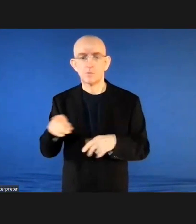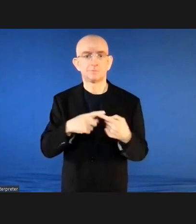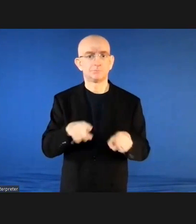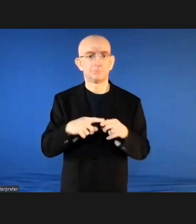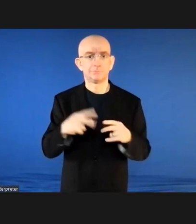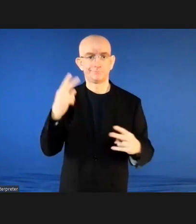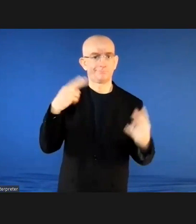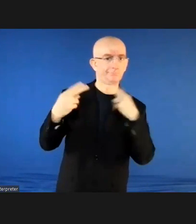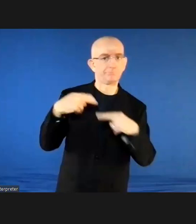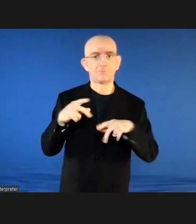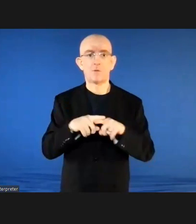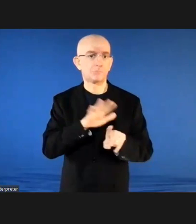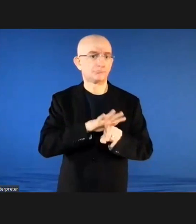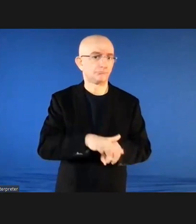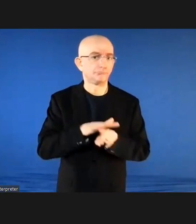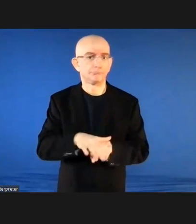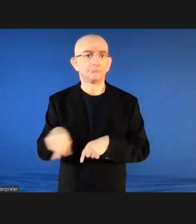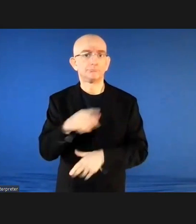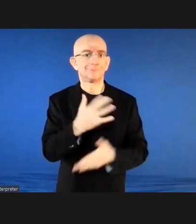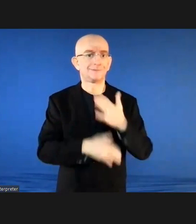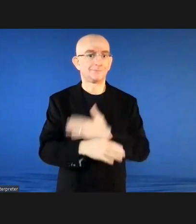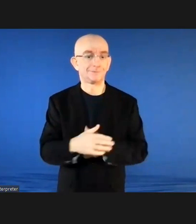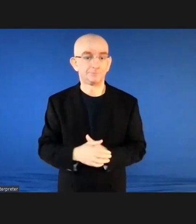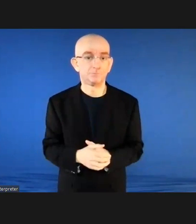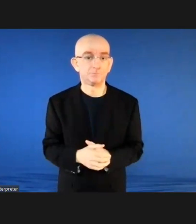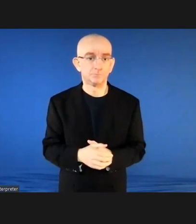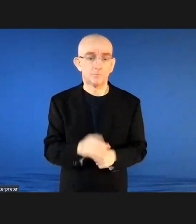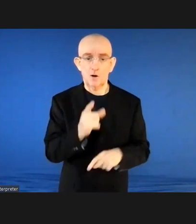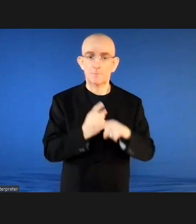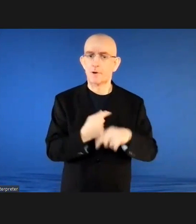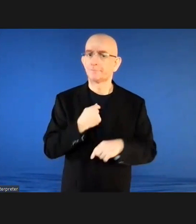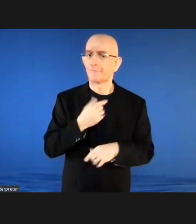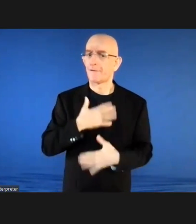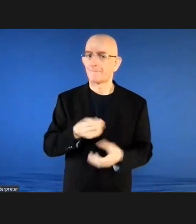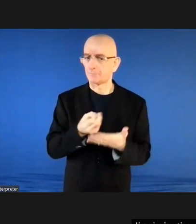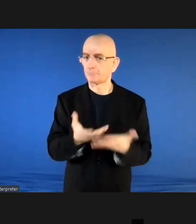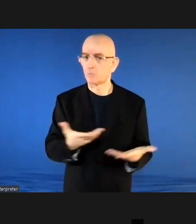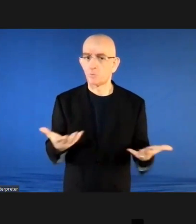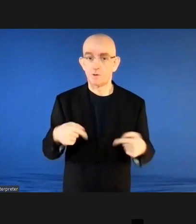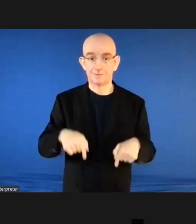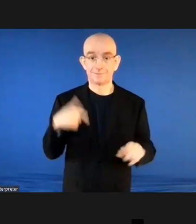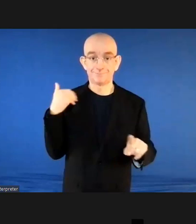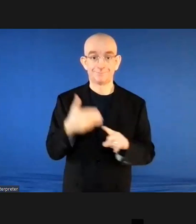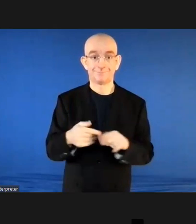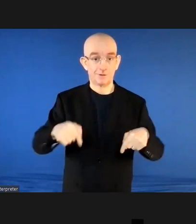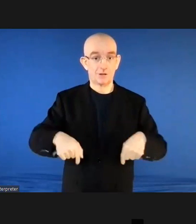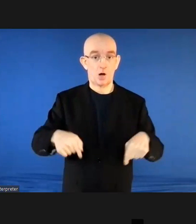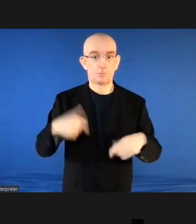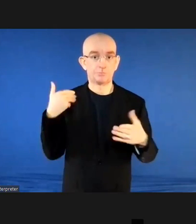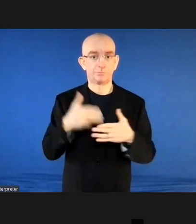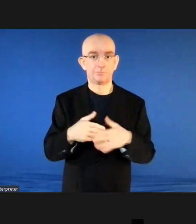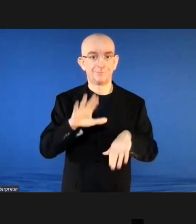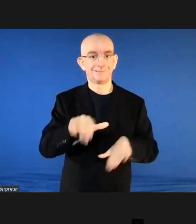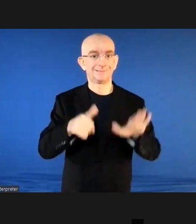are in the middle of the 16 days of activism against violence against women and girls. So it's